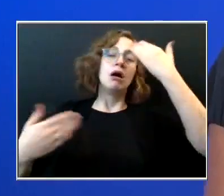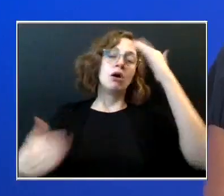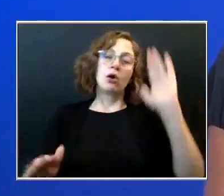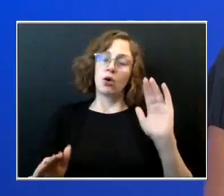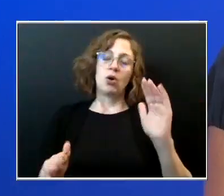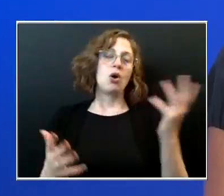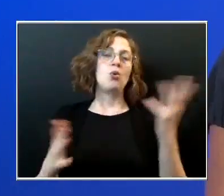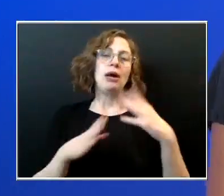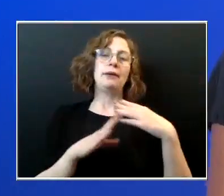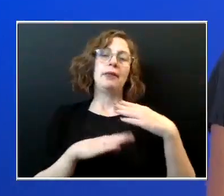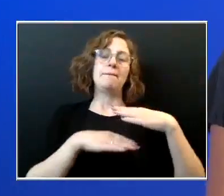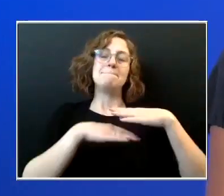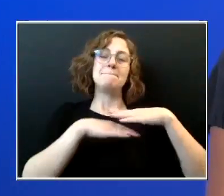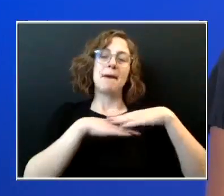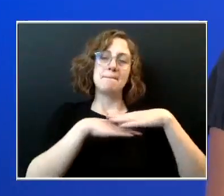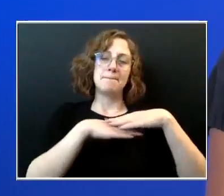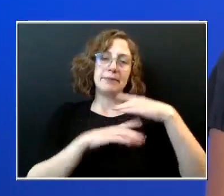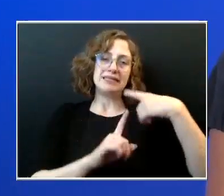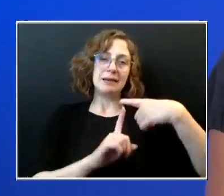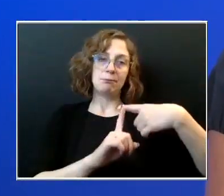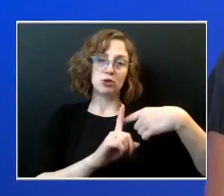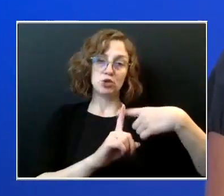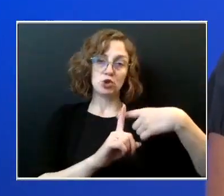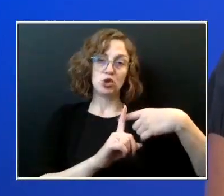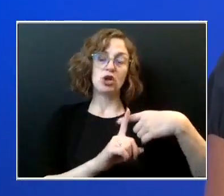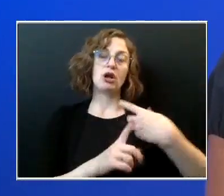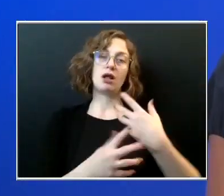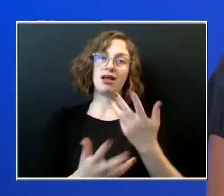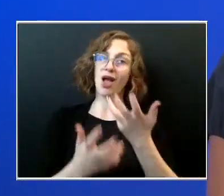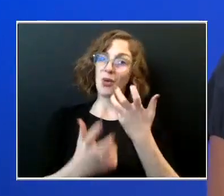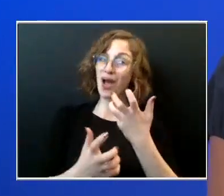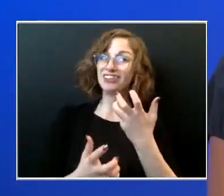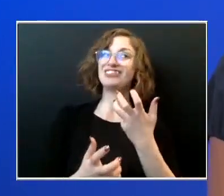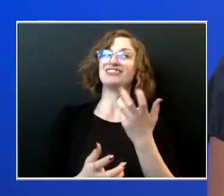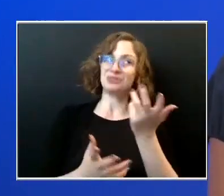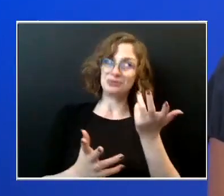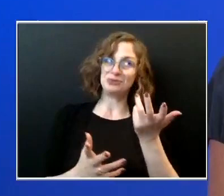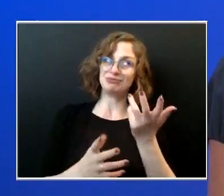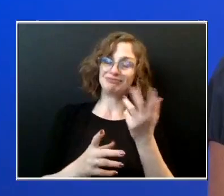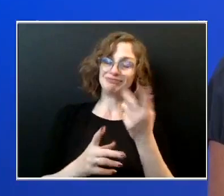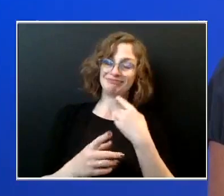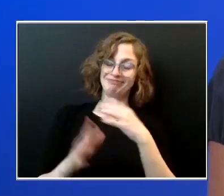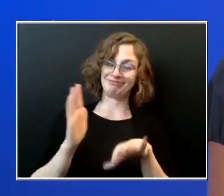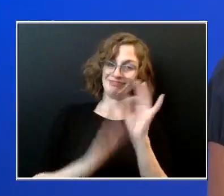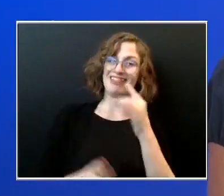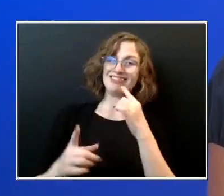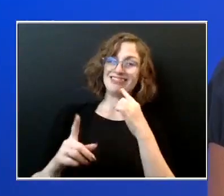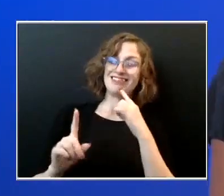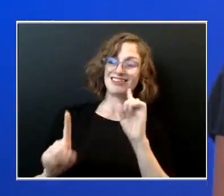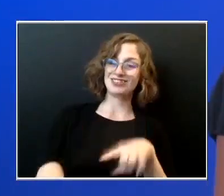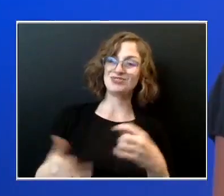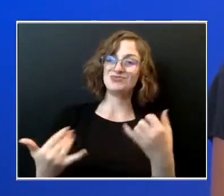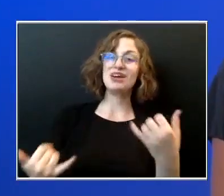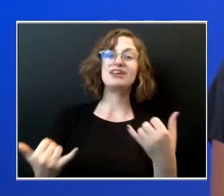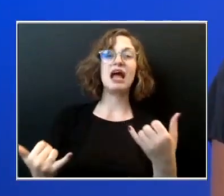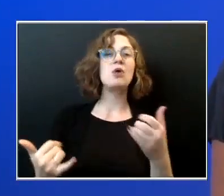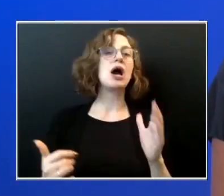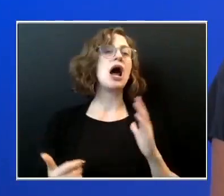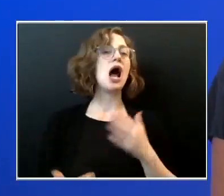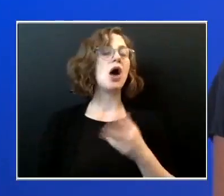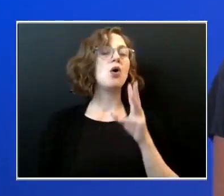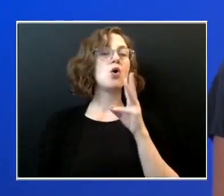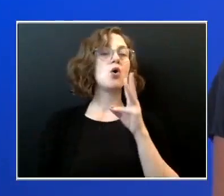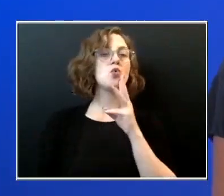I would love to eventually get there. With our research right now, we are using water temperatures that we know will raise core